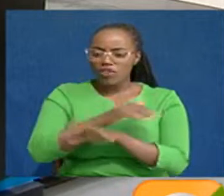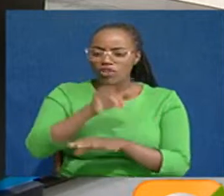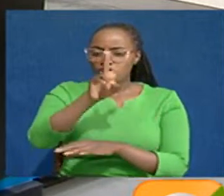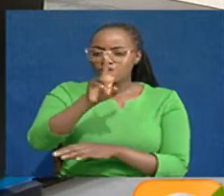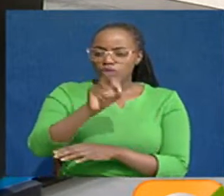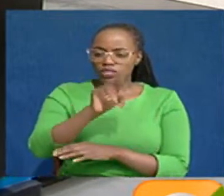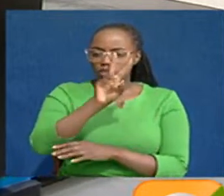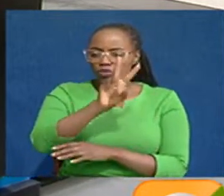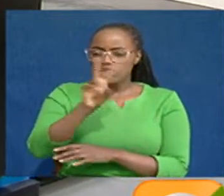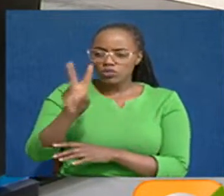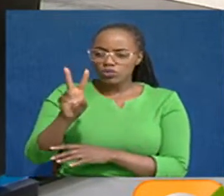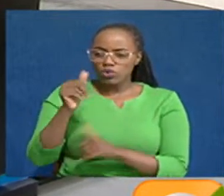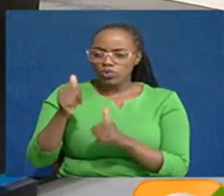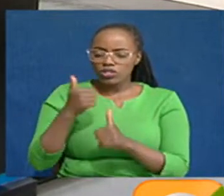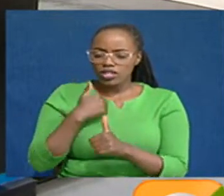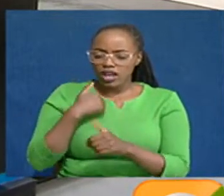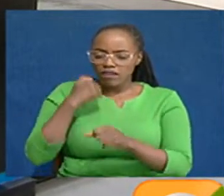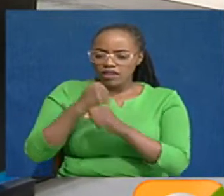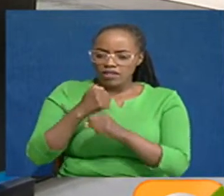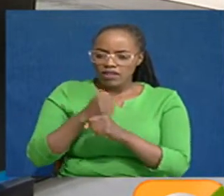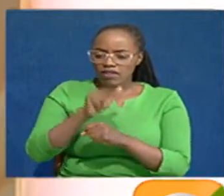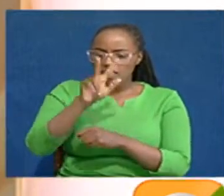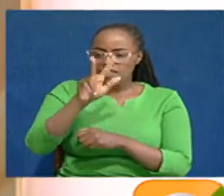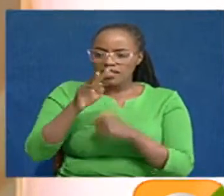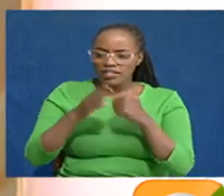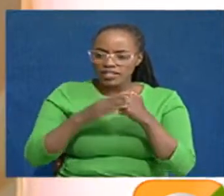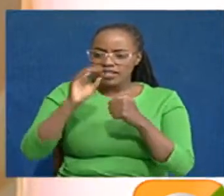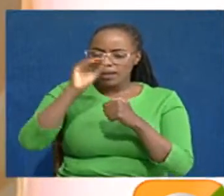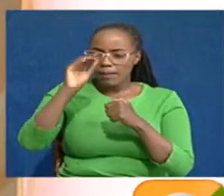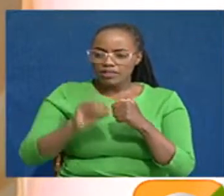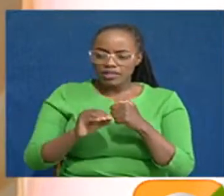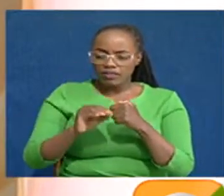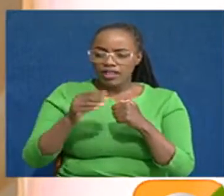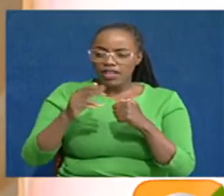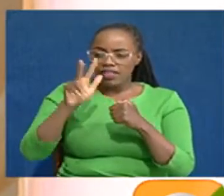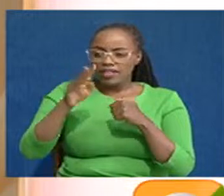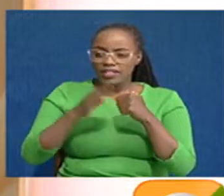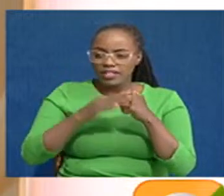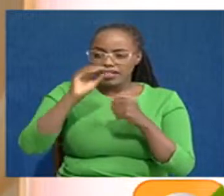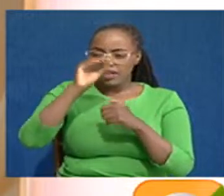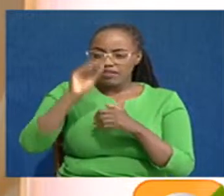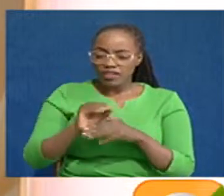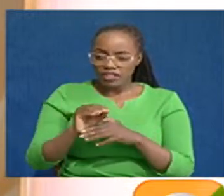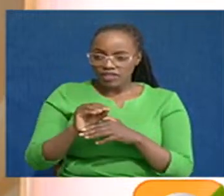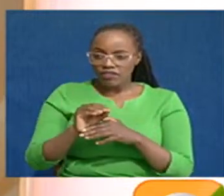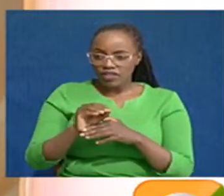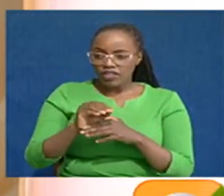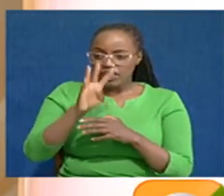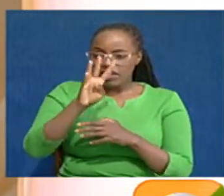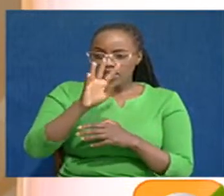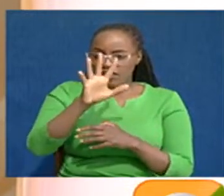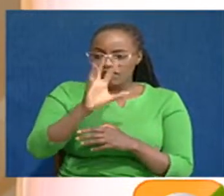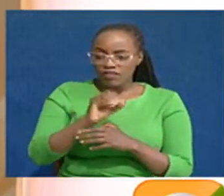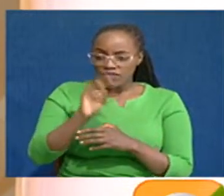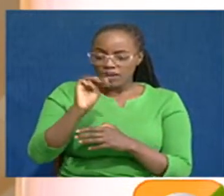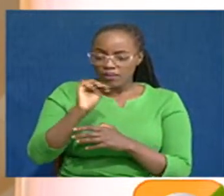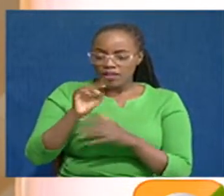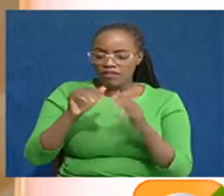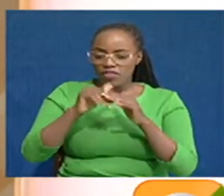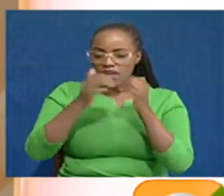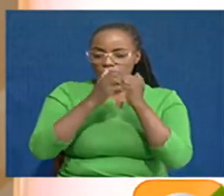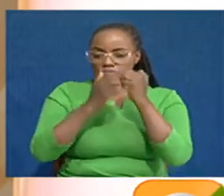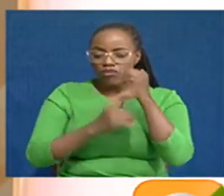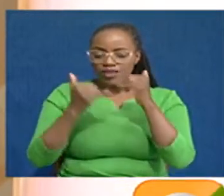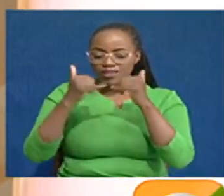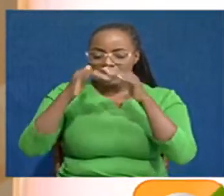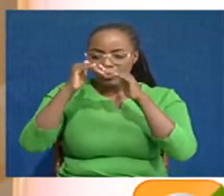is the latest. And it tells you that 39% of Kenyans, 39% of the 52 million Kenyans live below the poverty line.